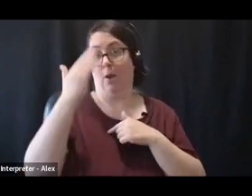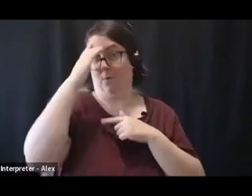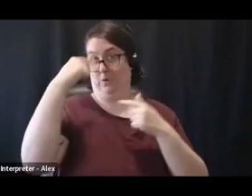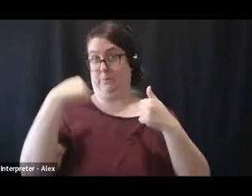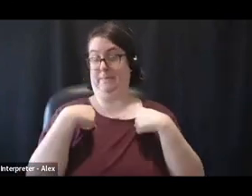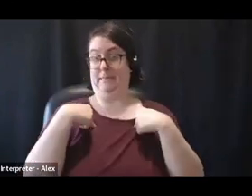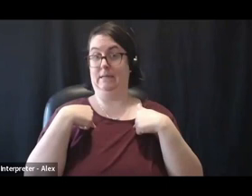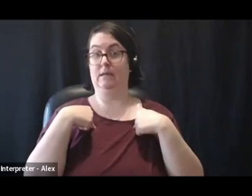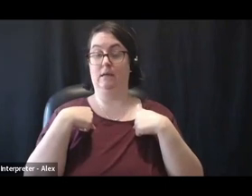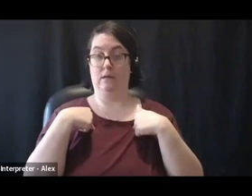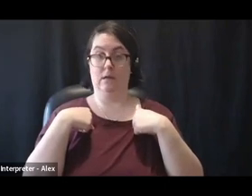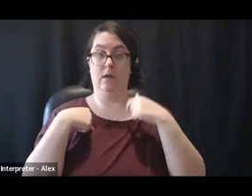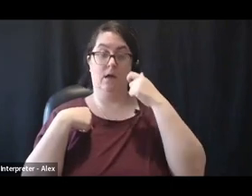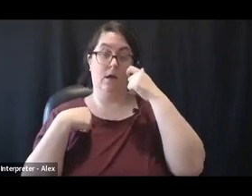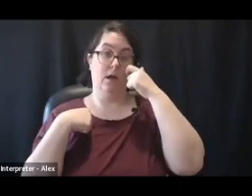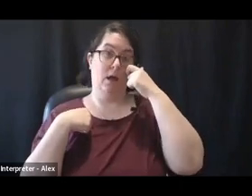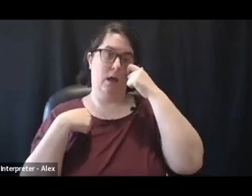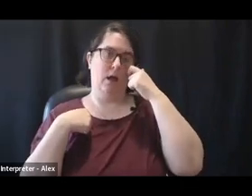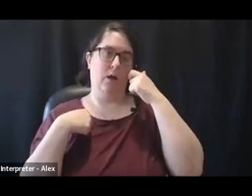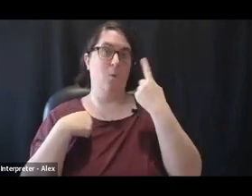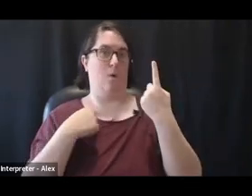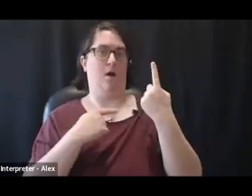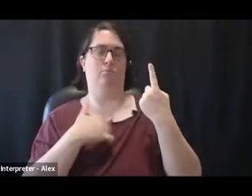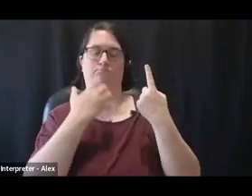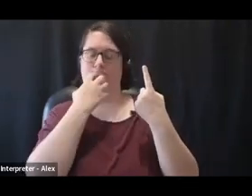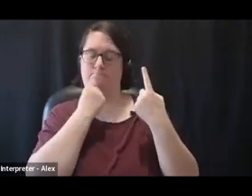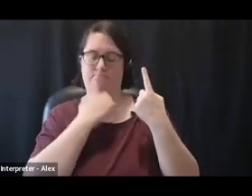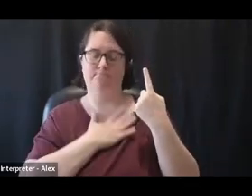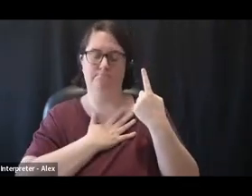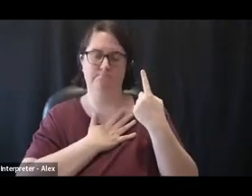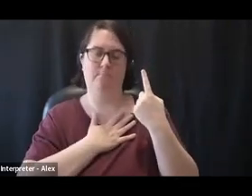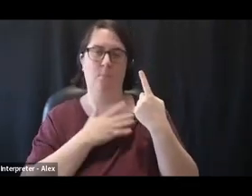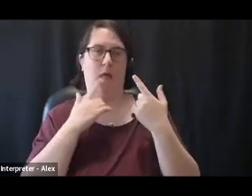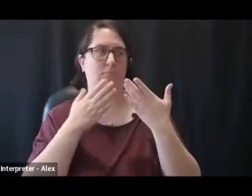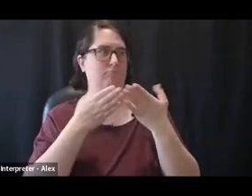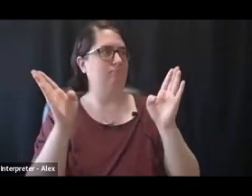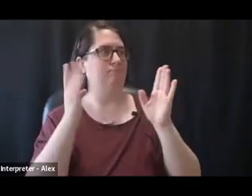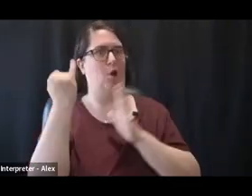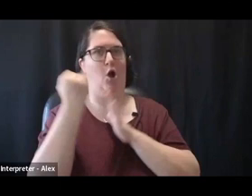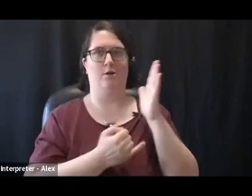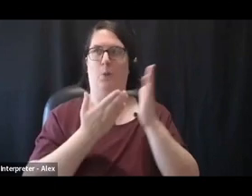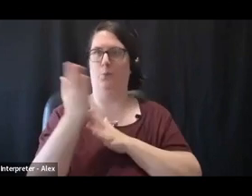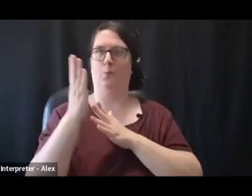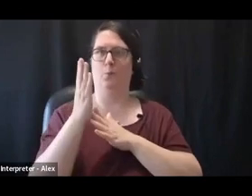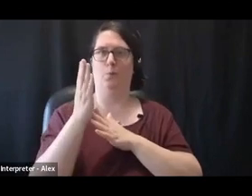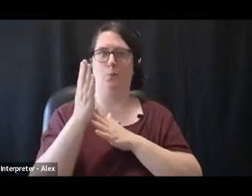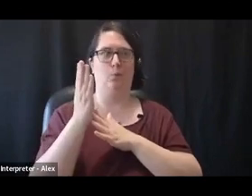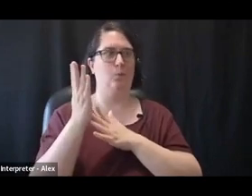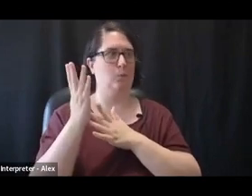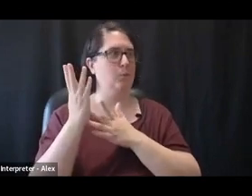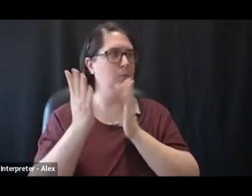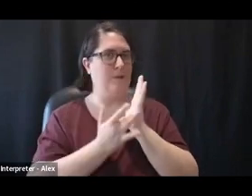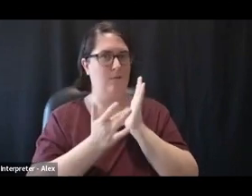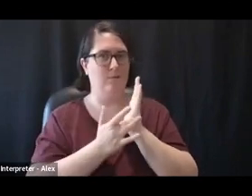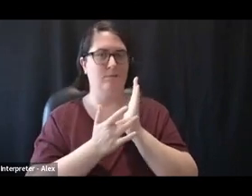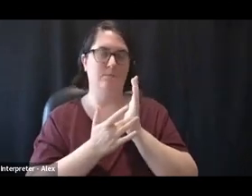myself, one of the things I really value about having access to the arts through digital means, so, you know, essentially I'm